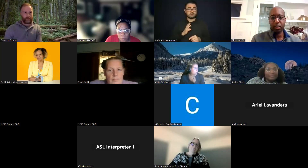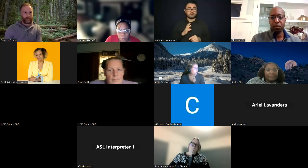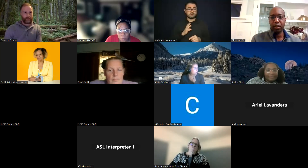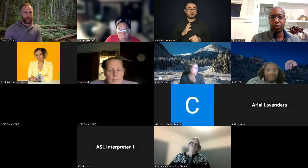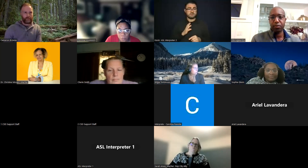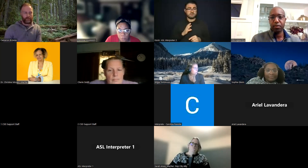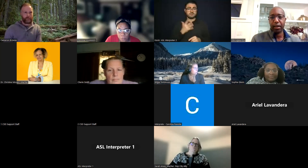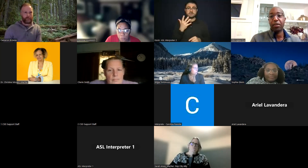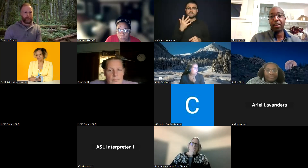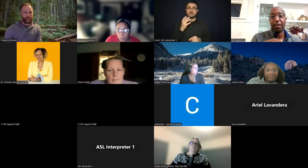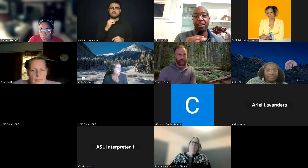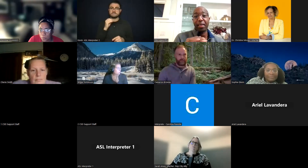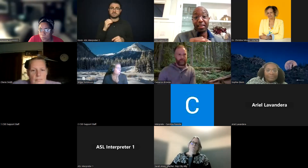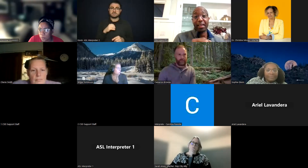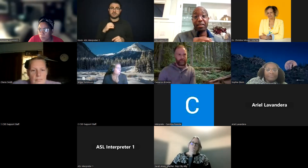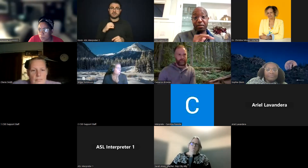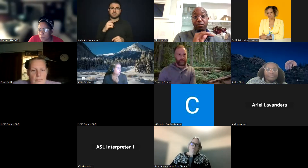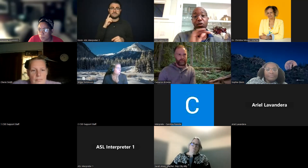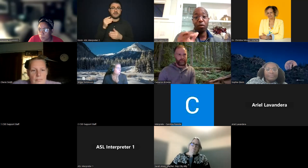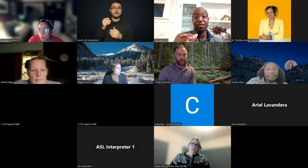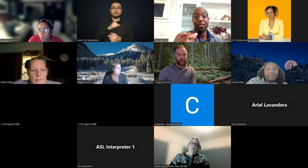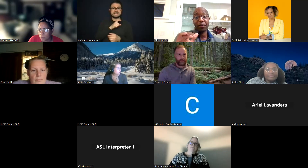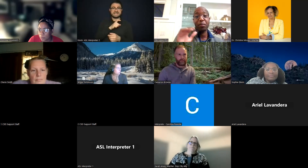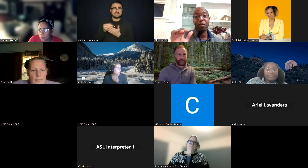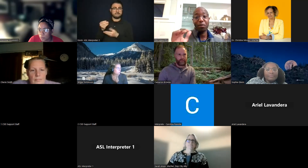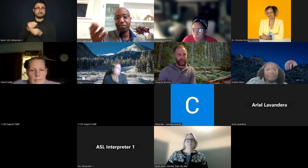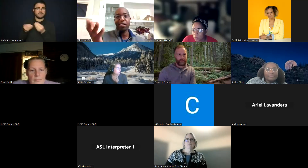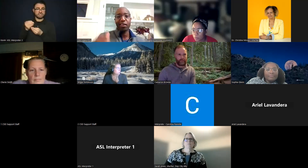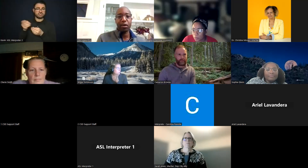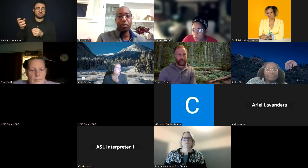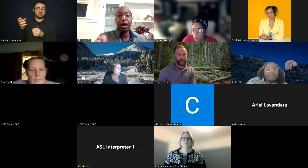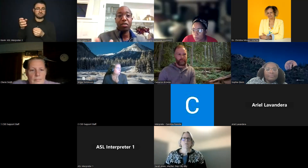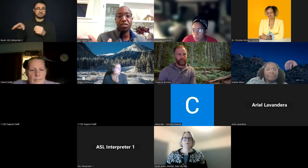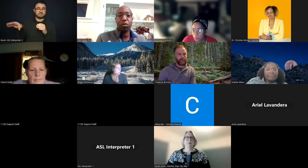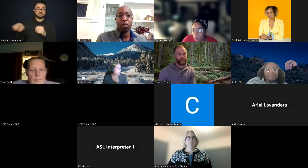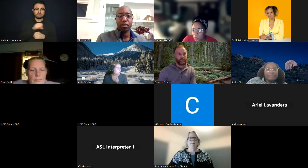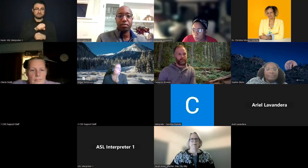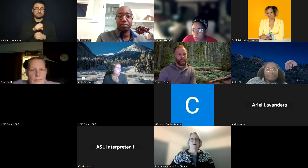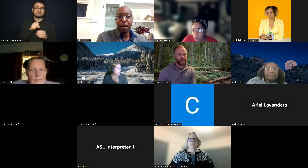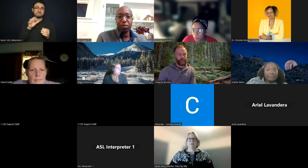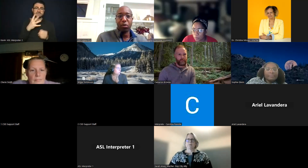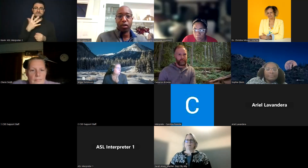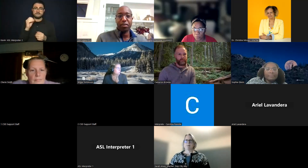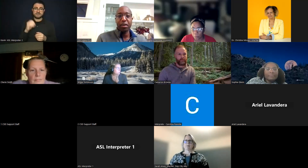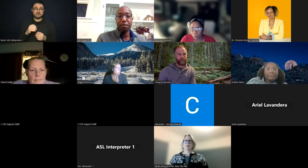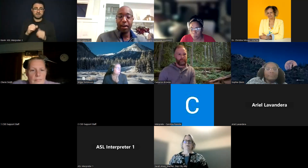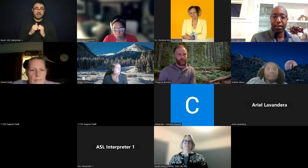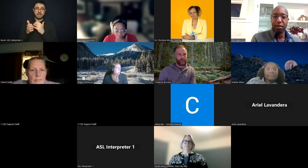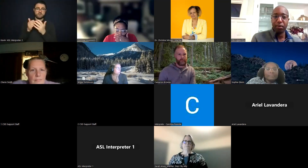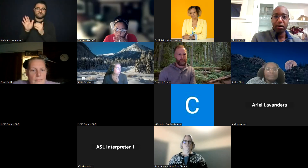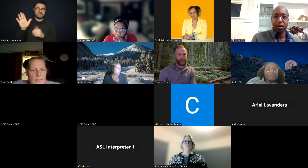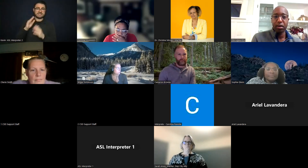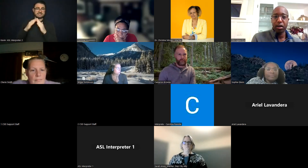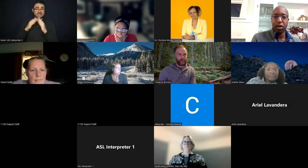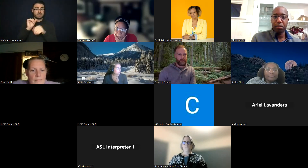the police budget. Like, it's like, I think that's the floor based on the minimum, and however city works is how they work on finding